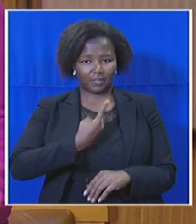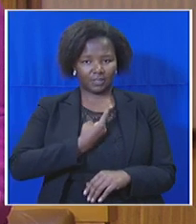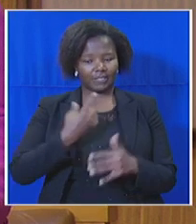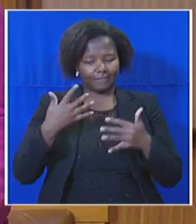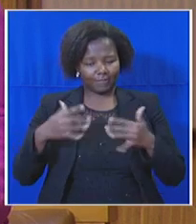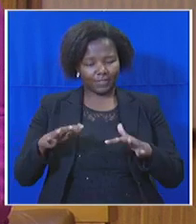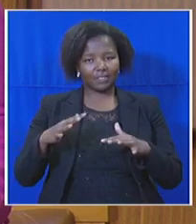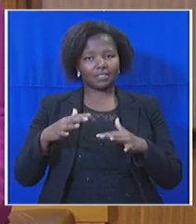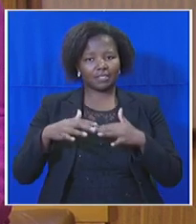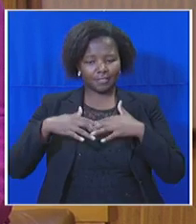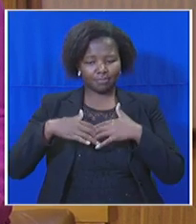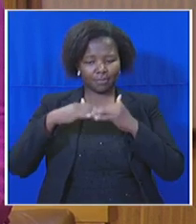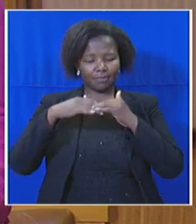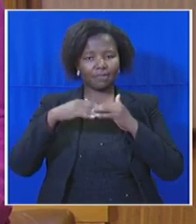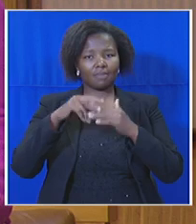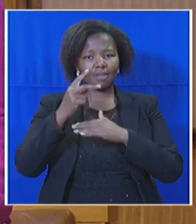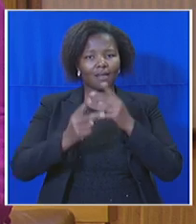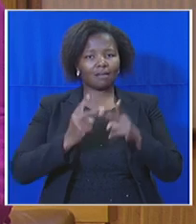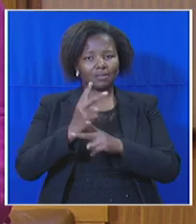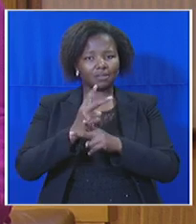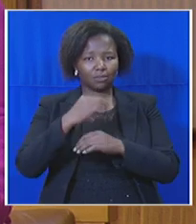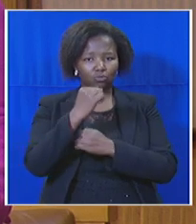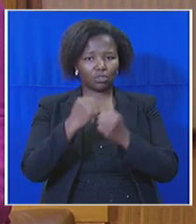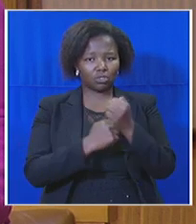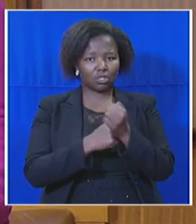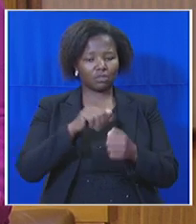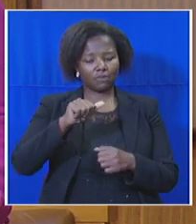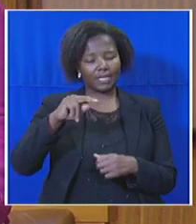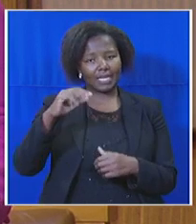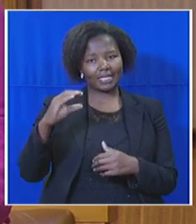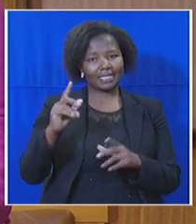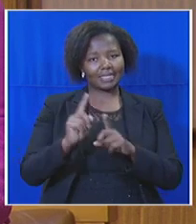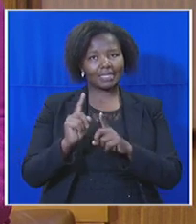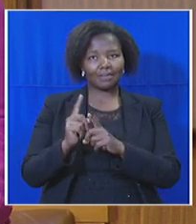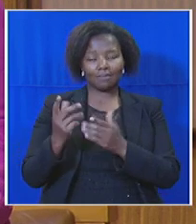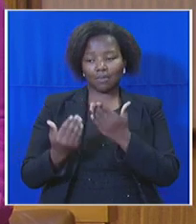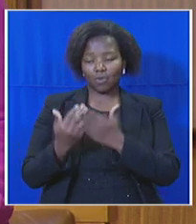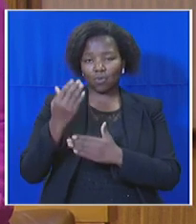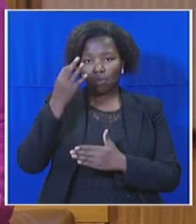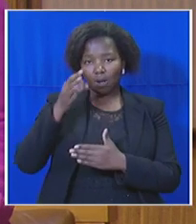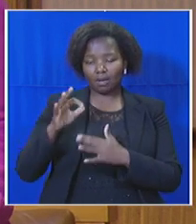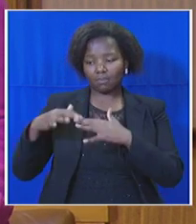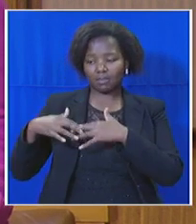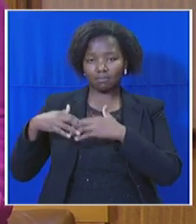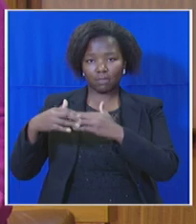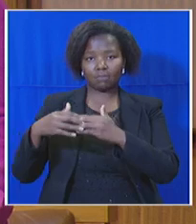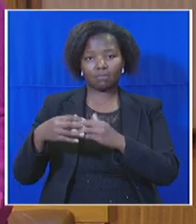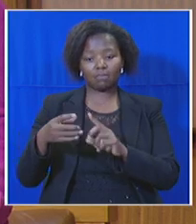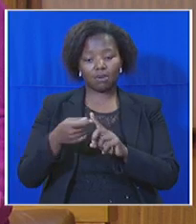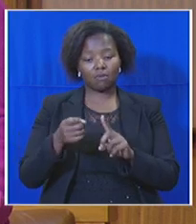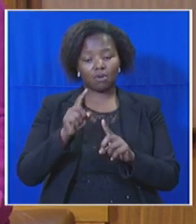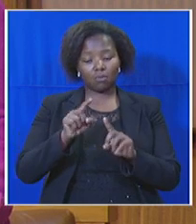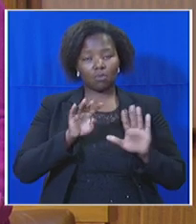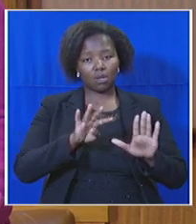of the ANC structures and the reorganization of the new democratic state since 1994. Masilela